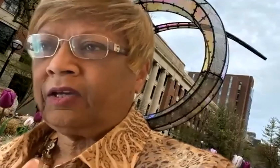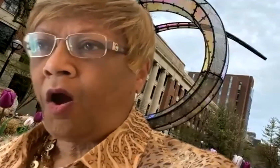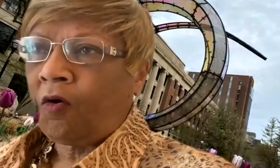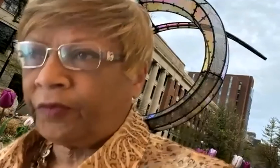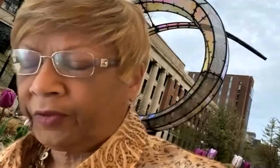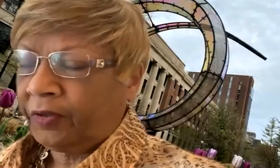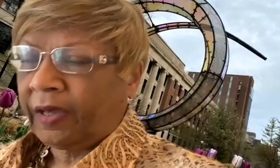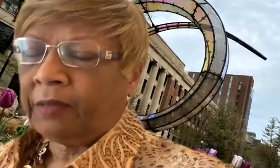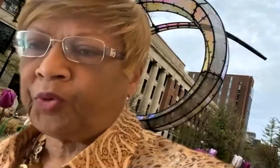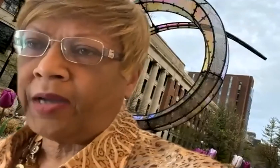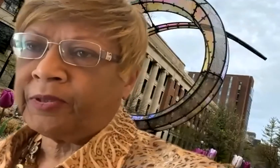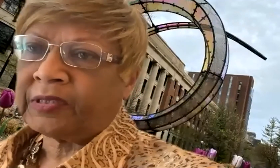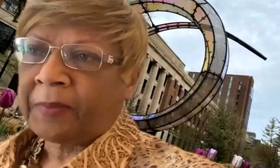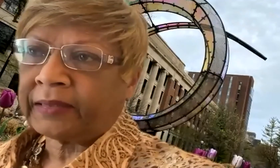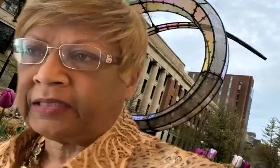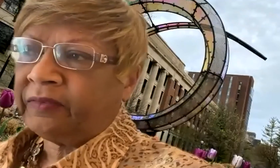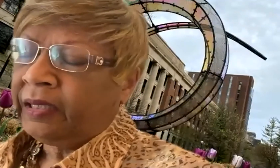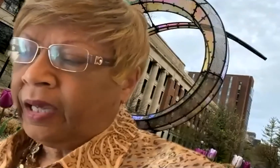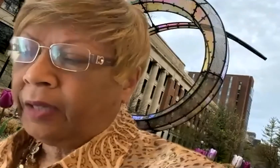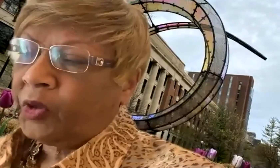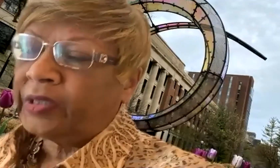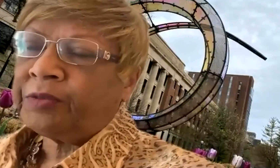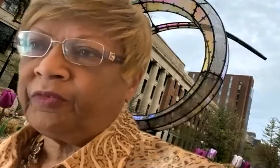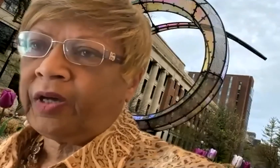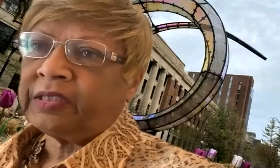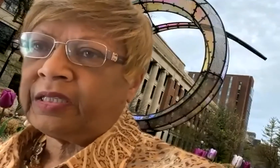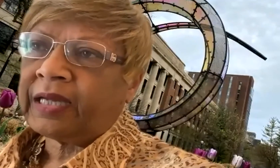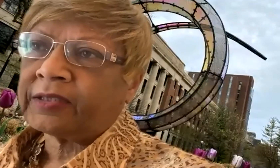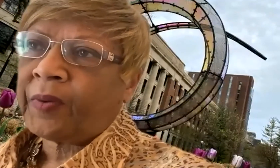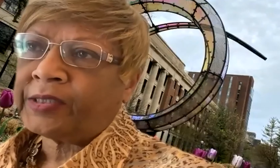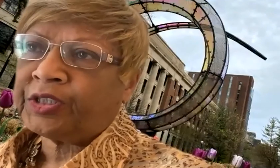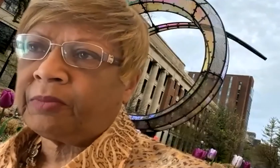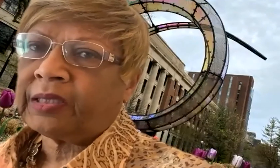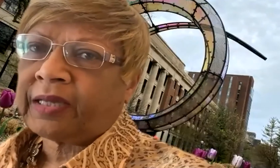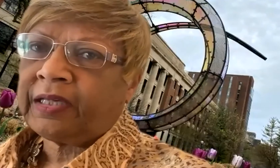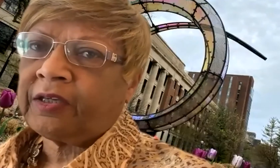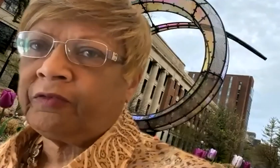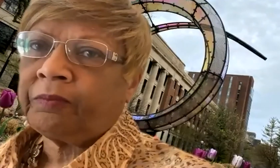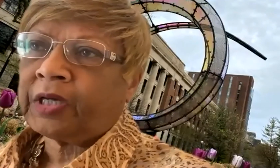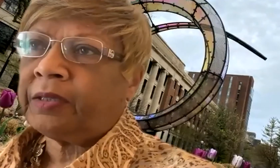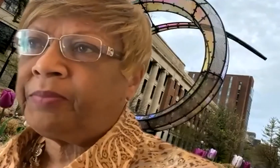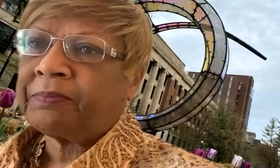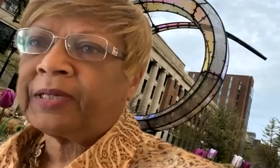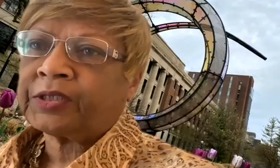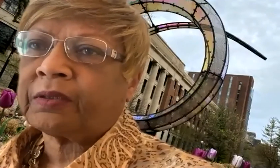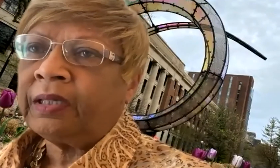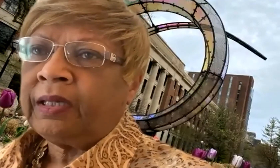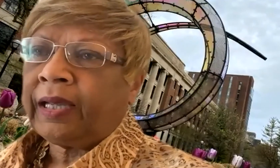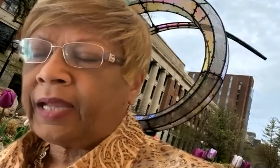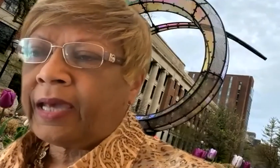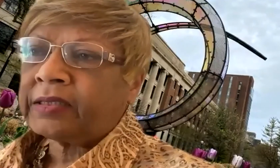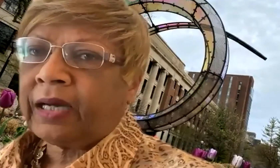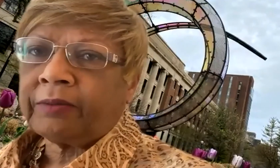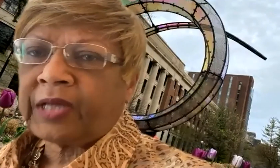the overview and broad perspective. I'm going to move on to the next question because I think you've done the big picture,